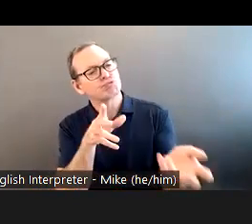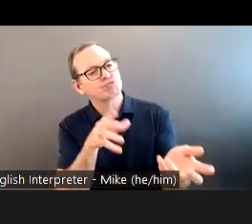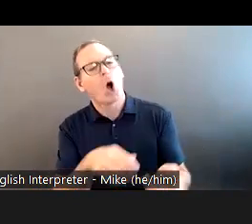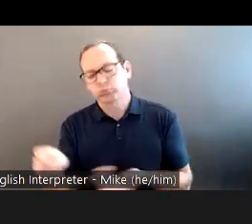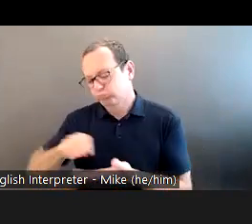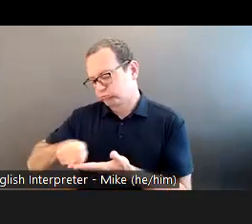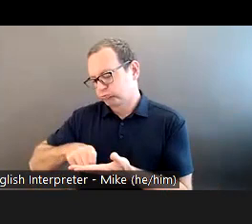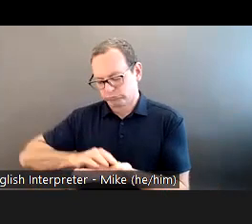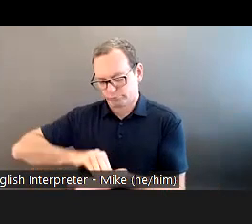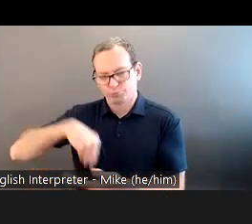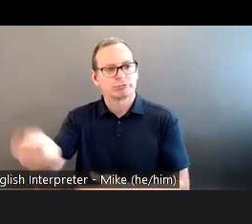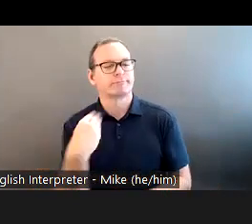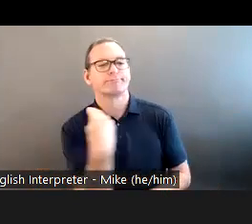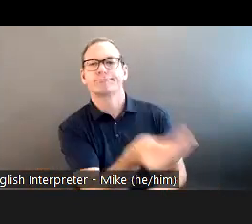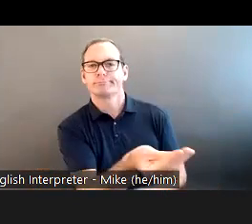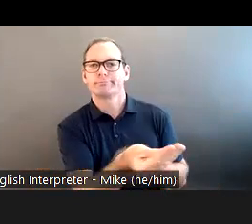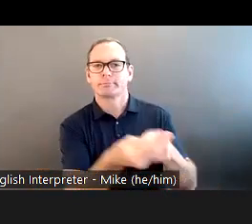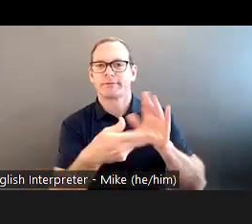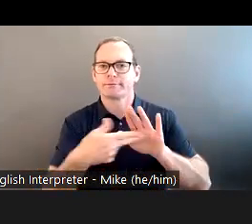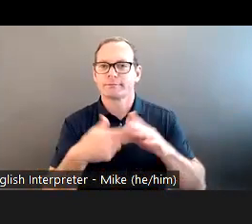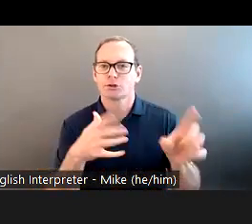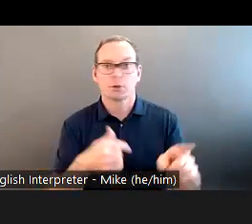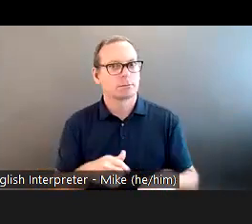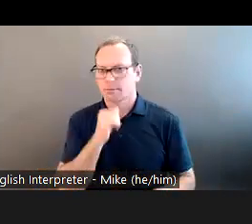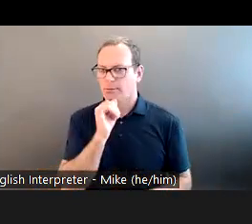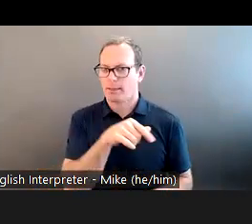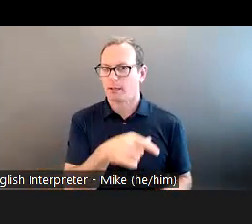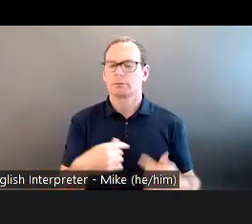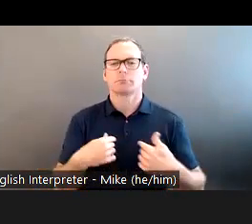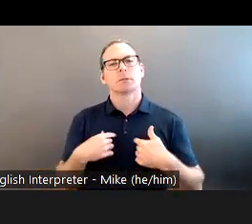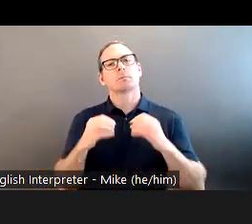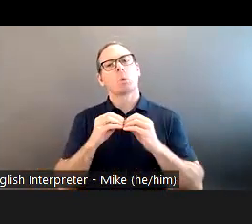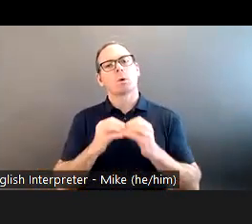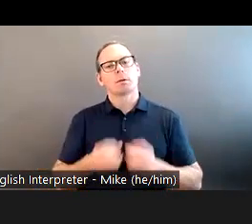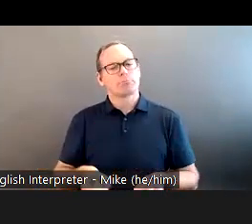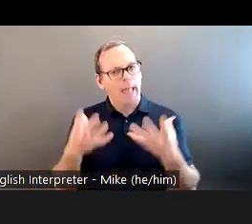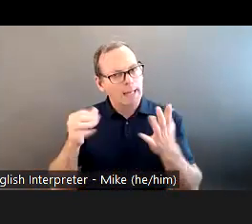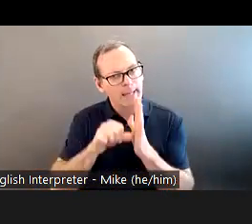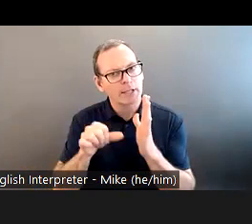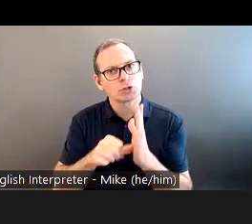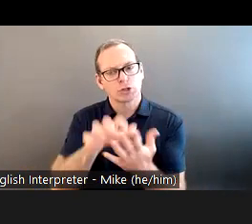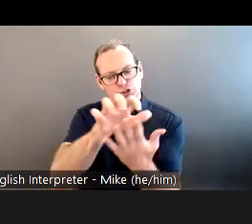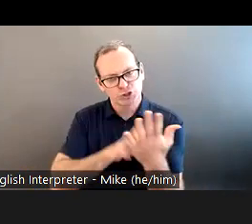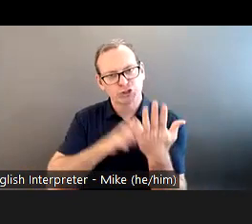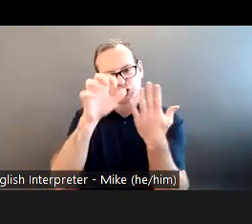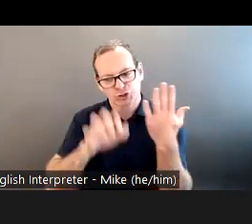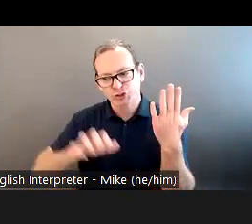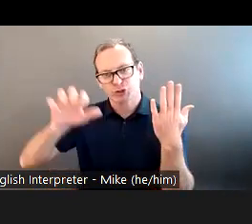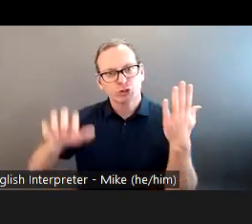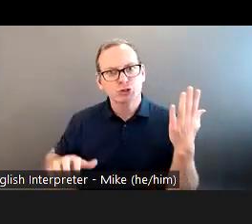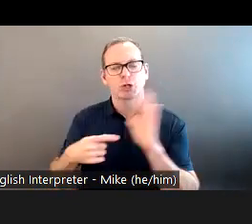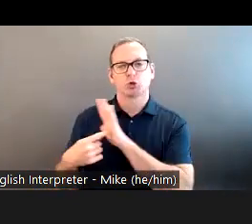report that's multiple pages long that outlines how it is that we felt they met or didn't meet the test for